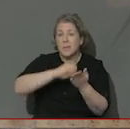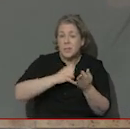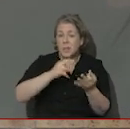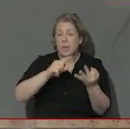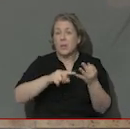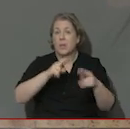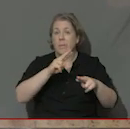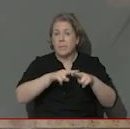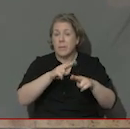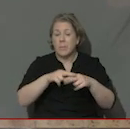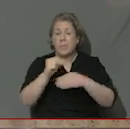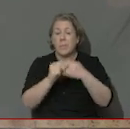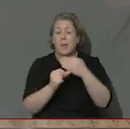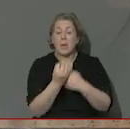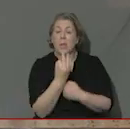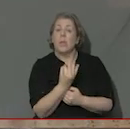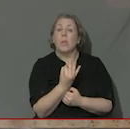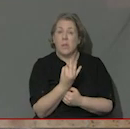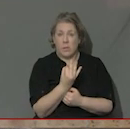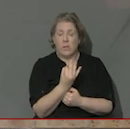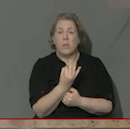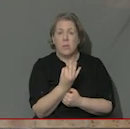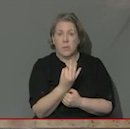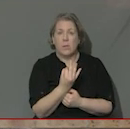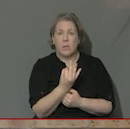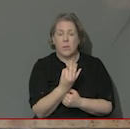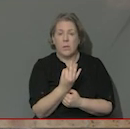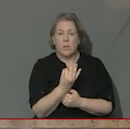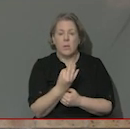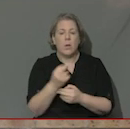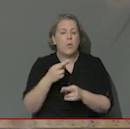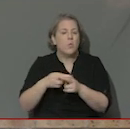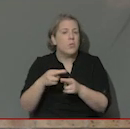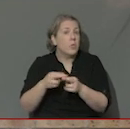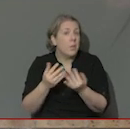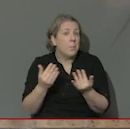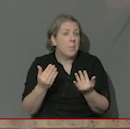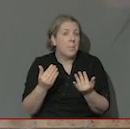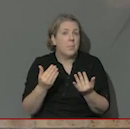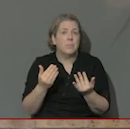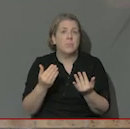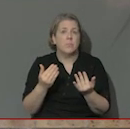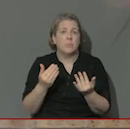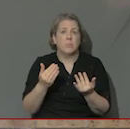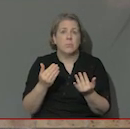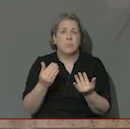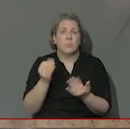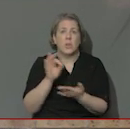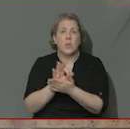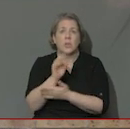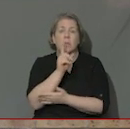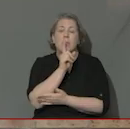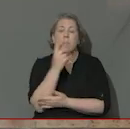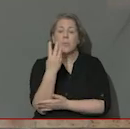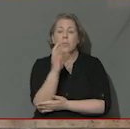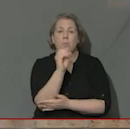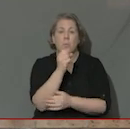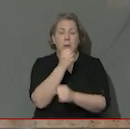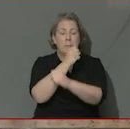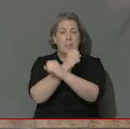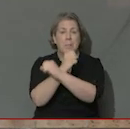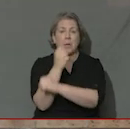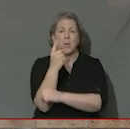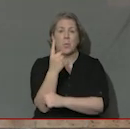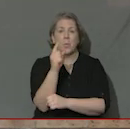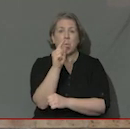February, for 3 months, our rent was 13,440 multiplied by